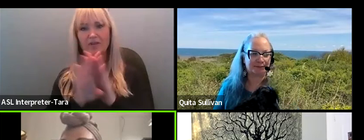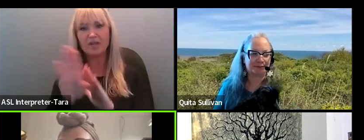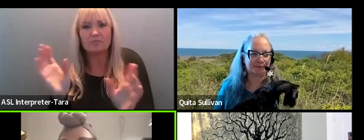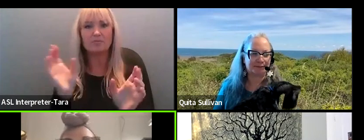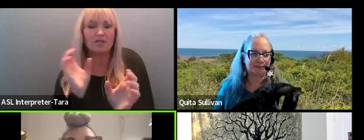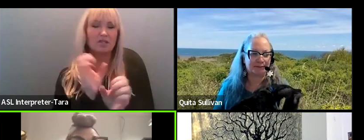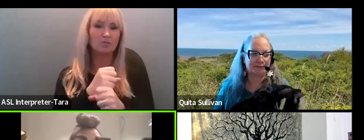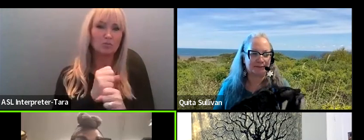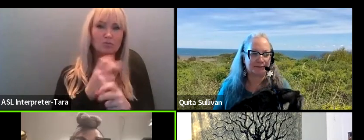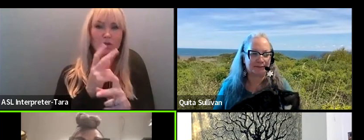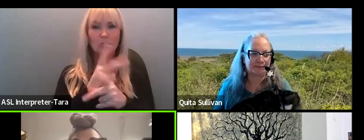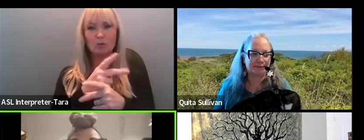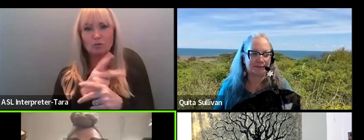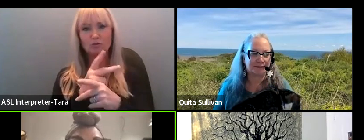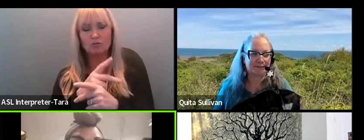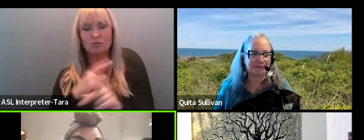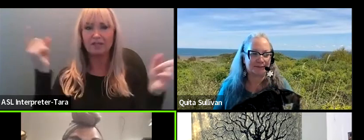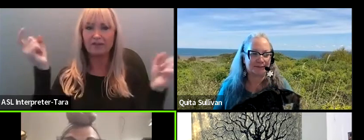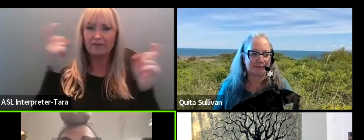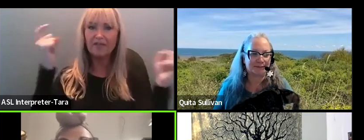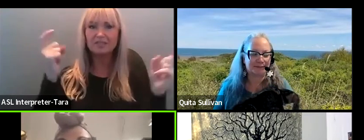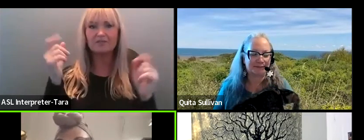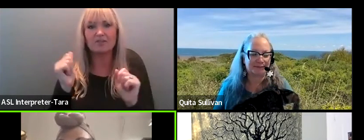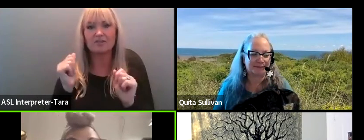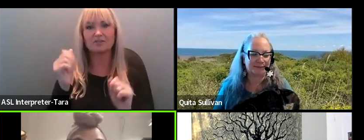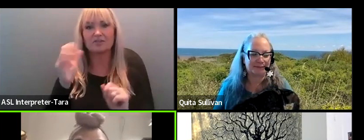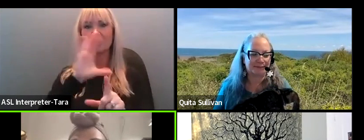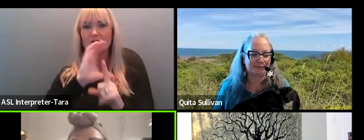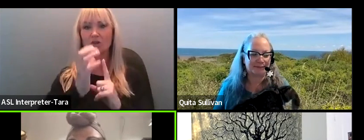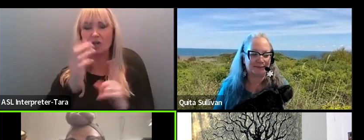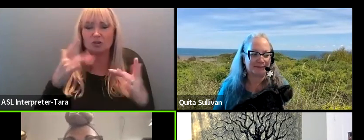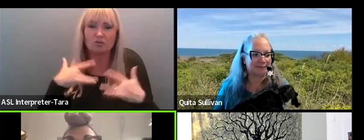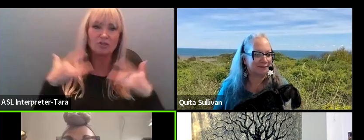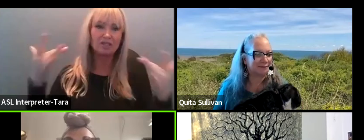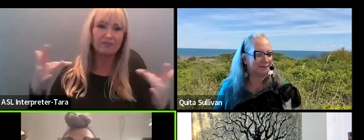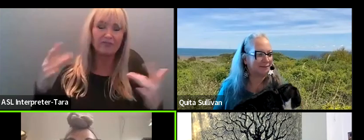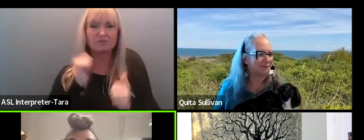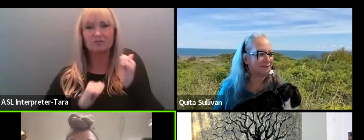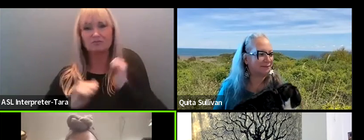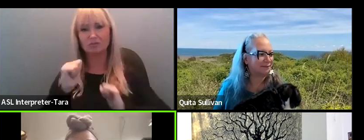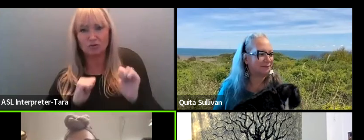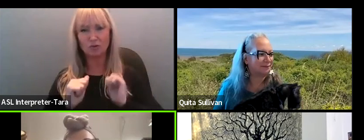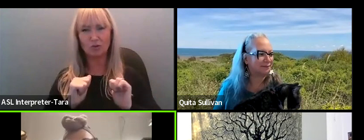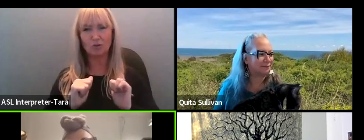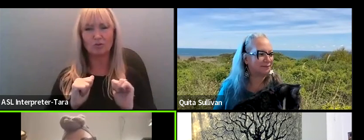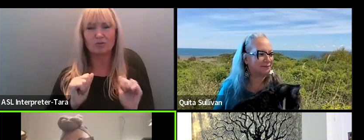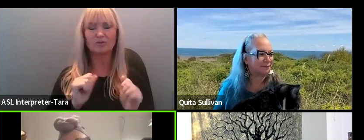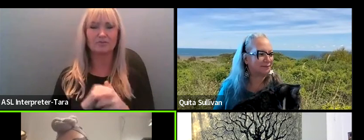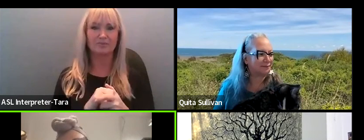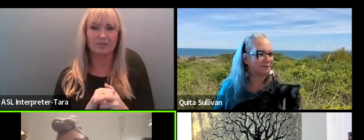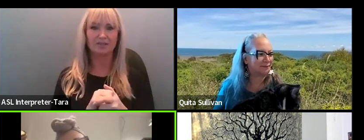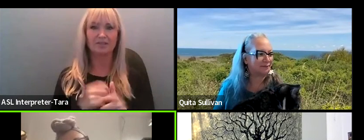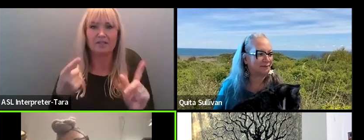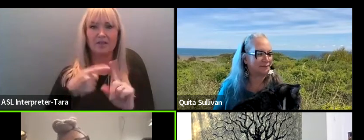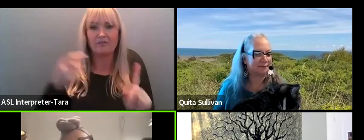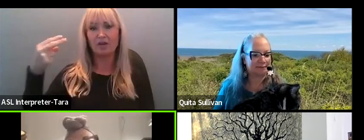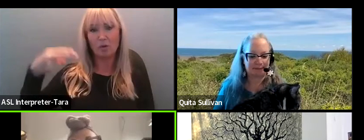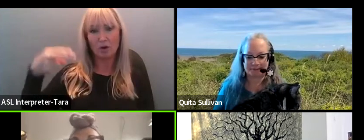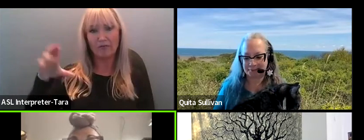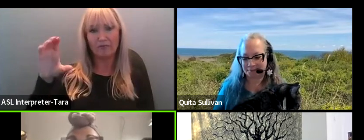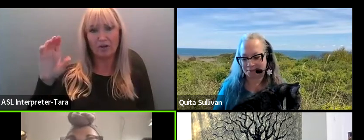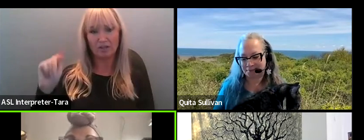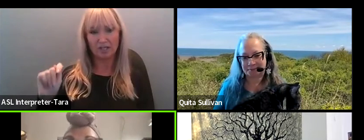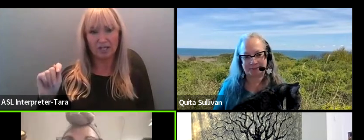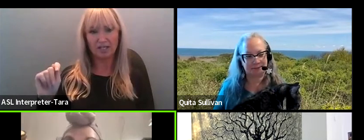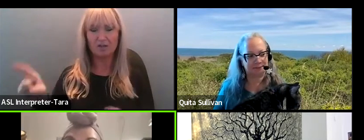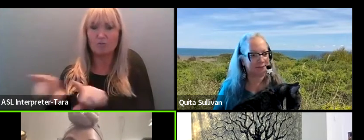events, festivals, working with many different folks, elders, teens, really from Hartford, Connecticut, but also